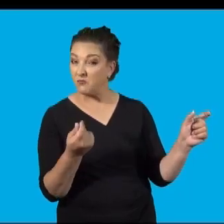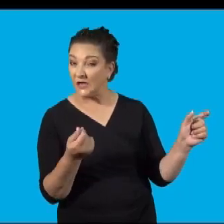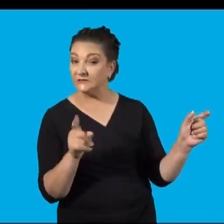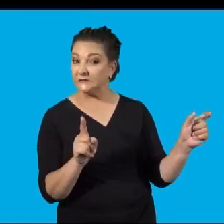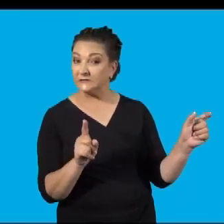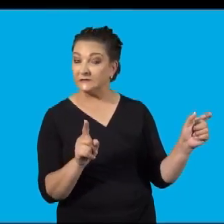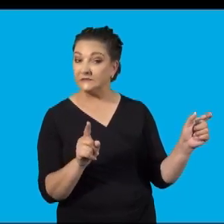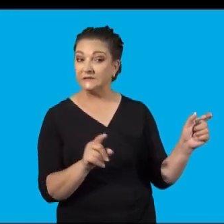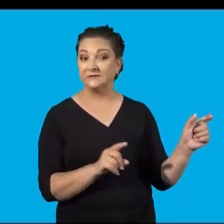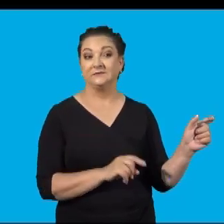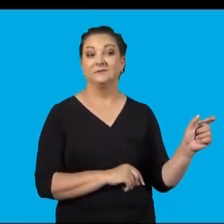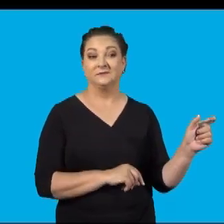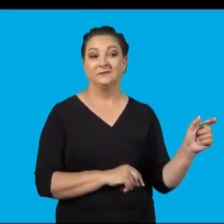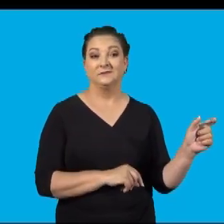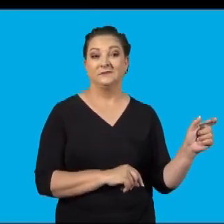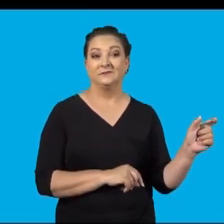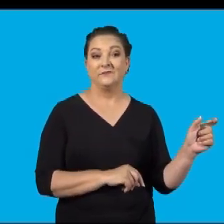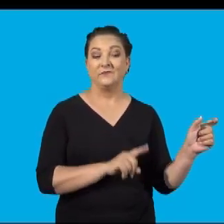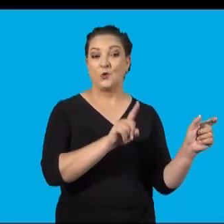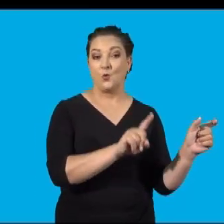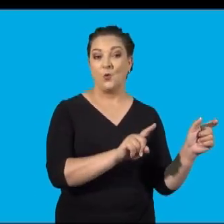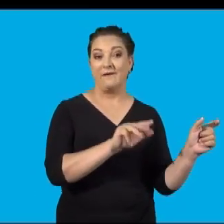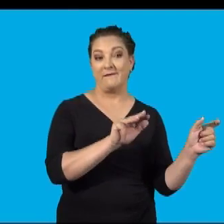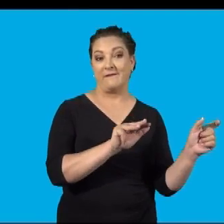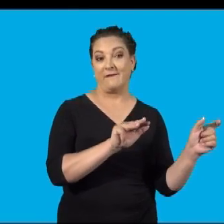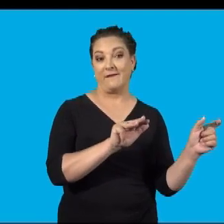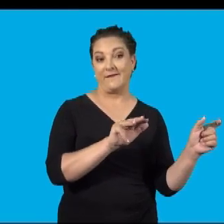price of the new? 195,000.